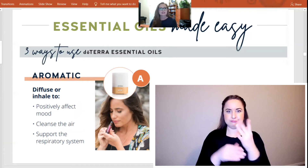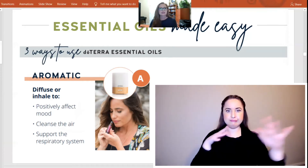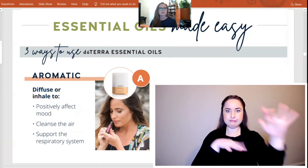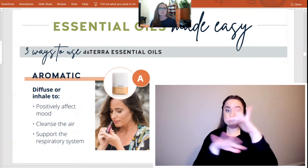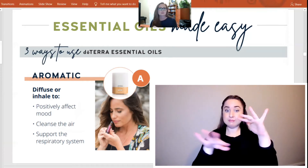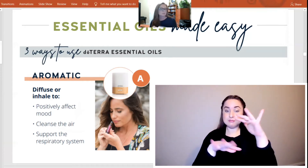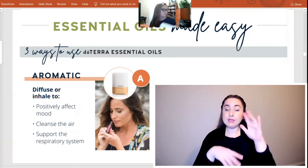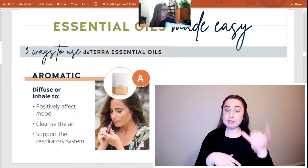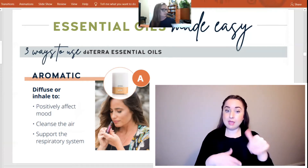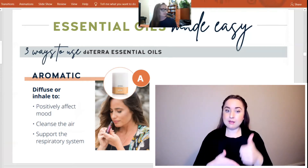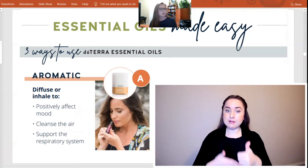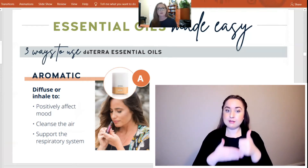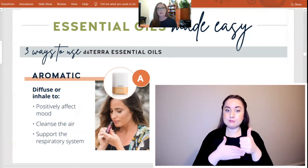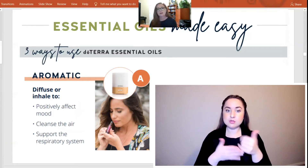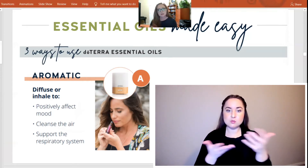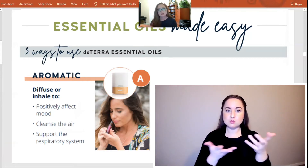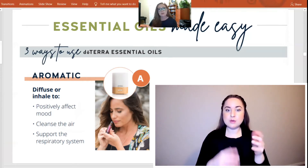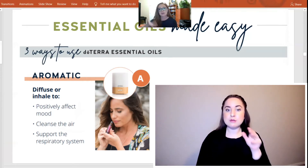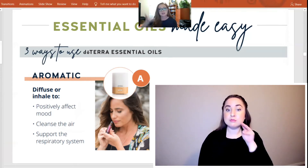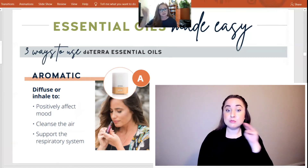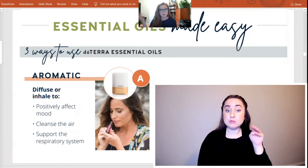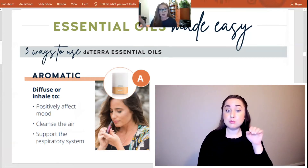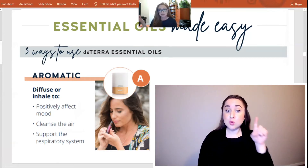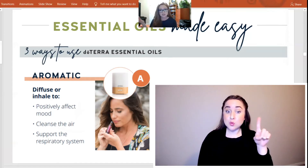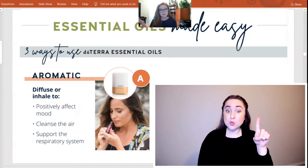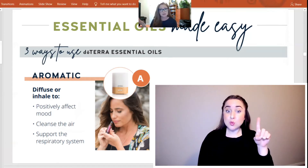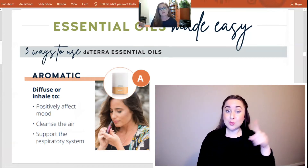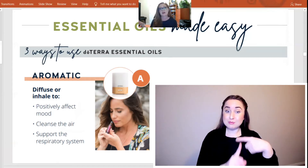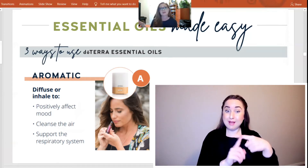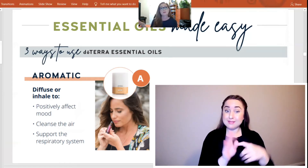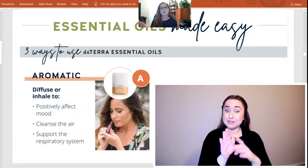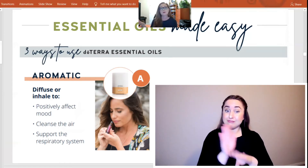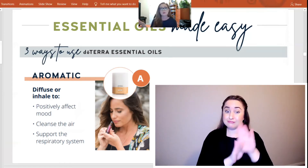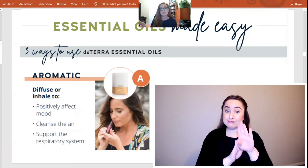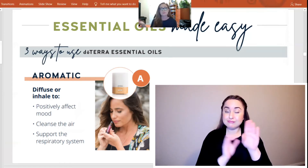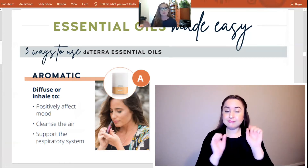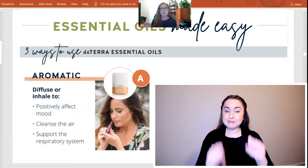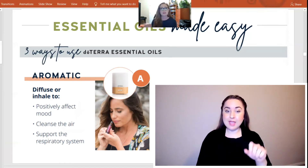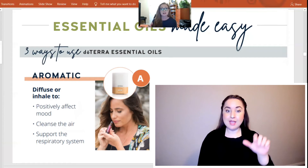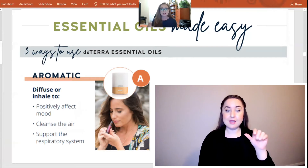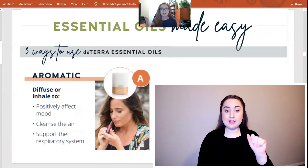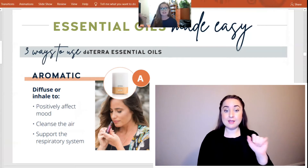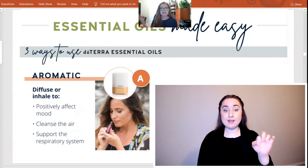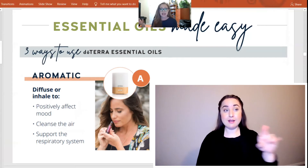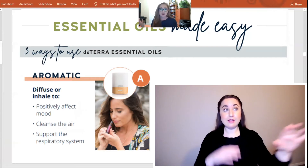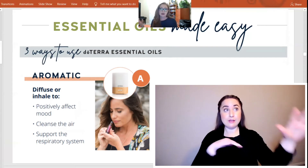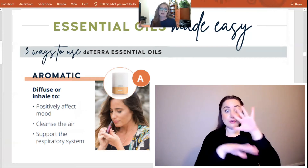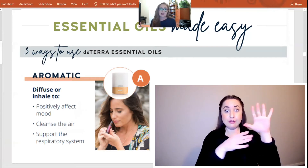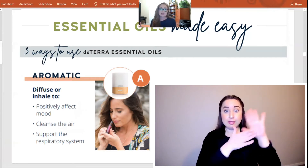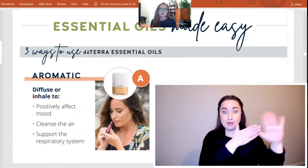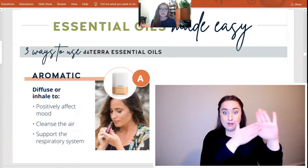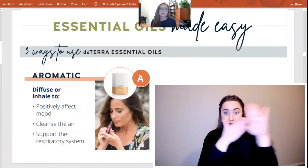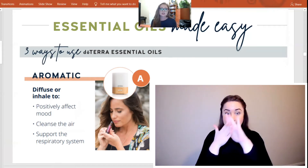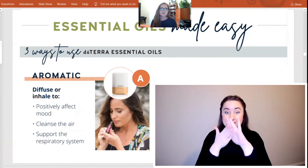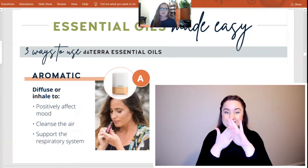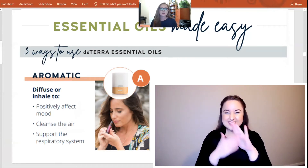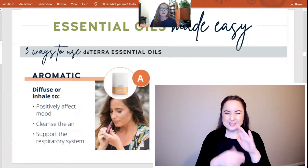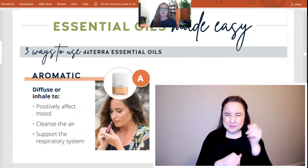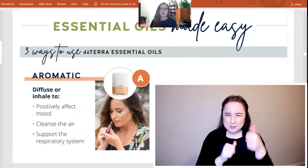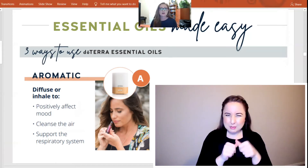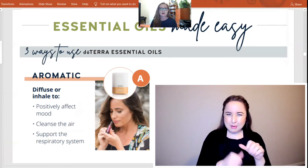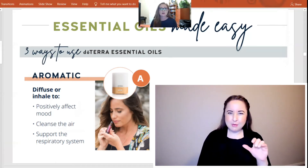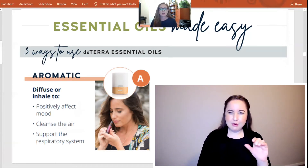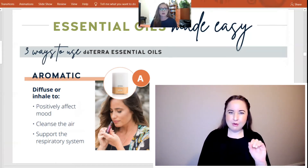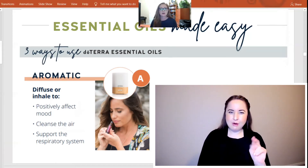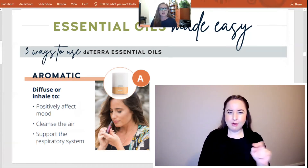is a way that we can positive positively affect our mood. We can cleanse the air, as I mentioned with